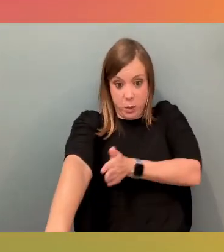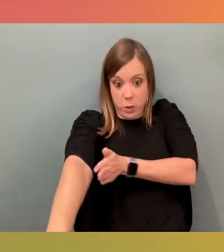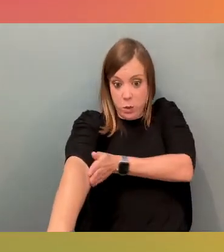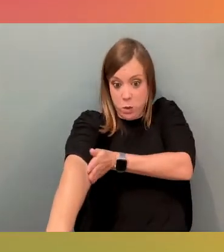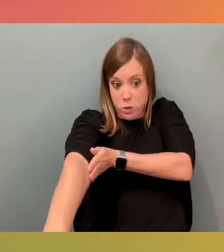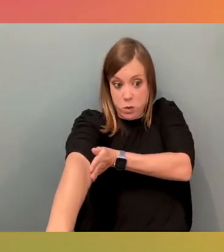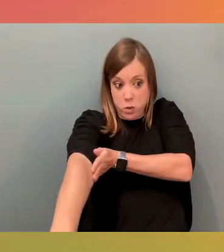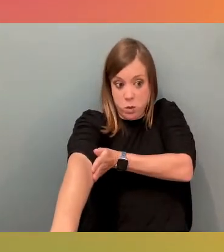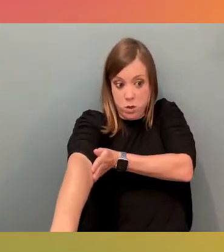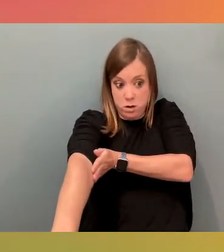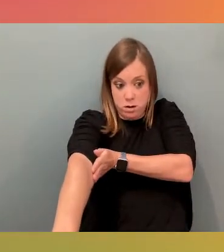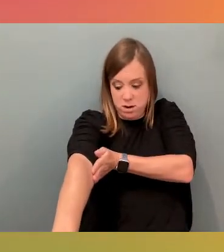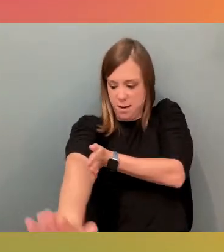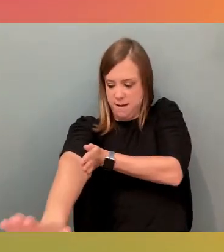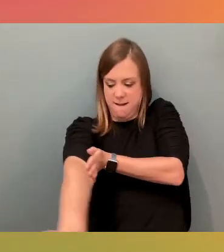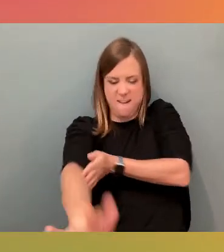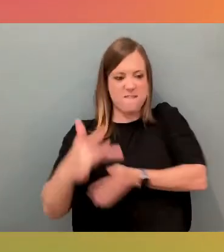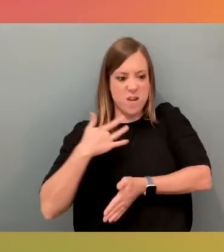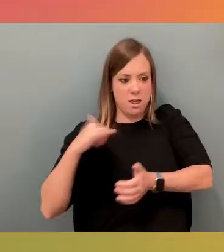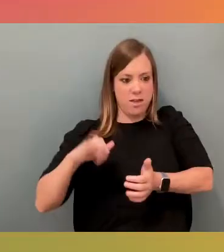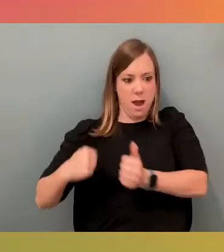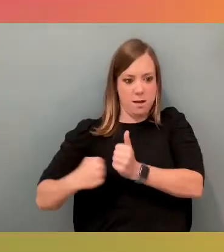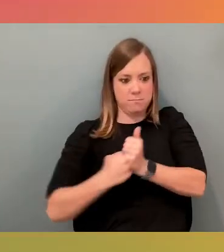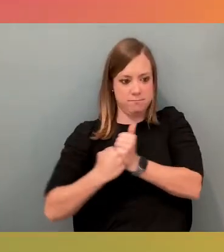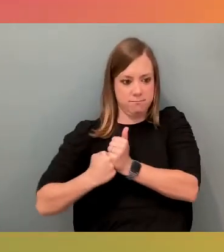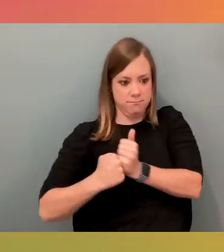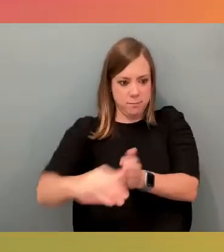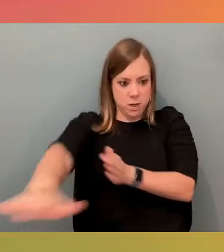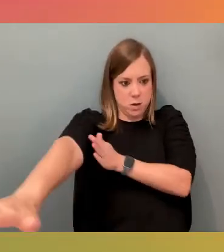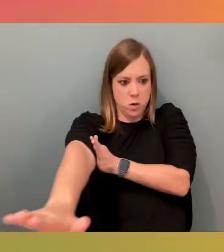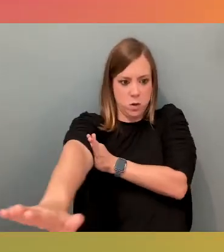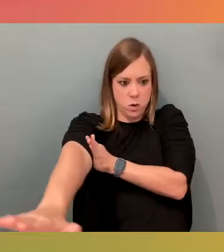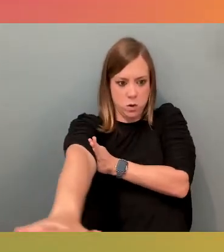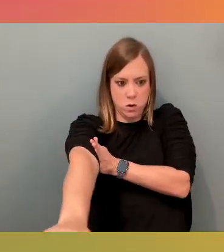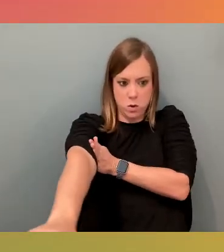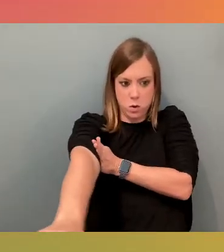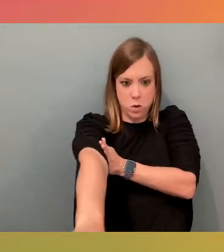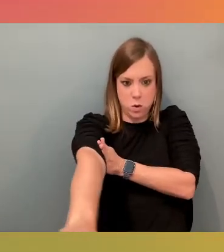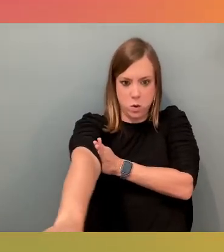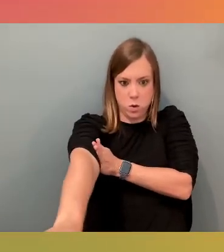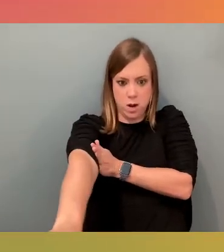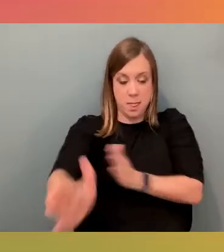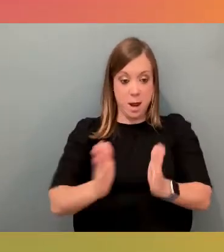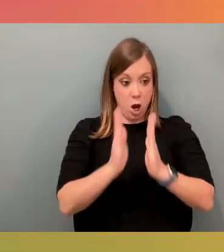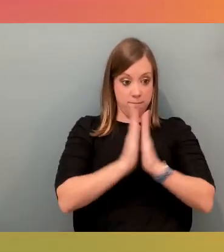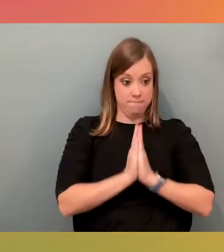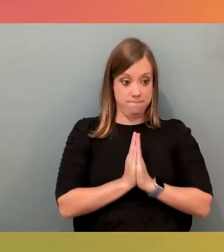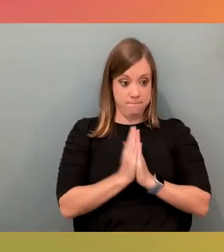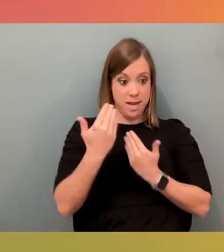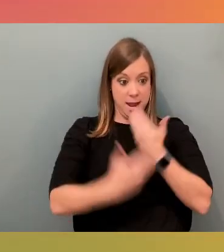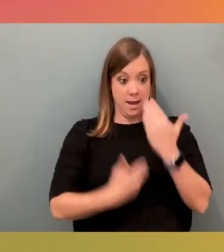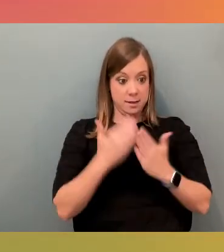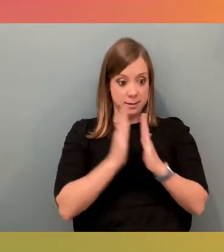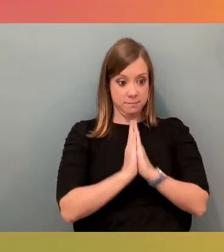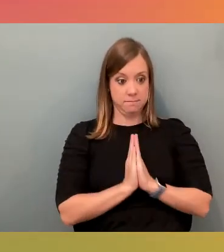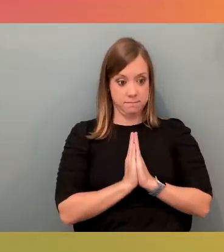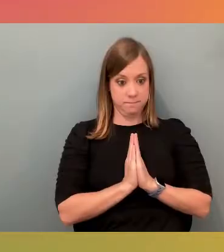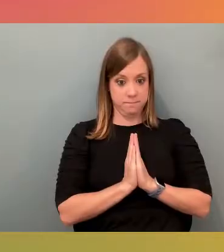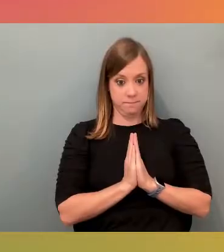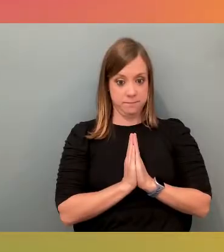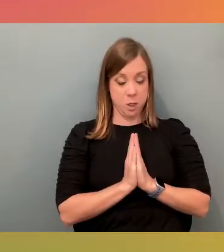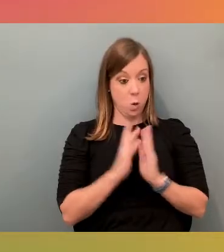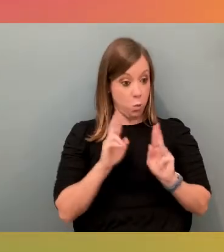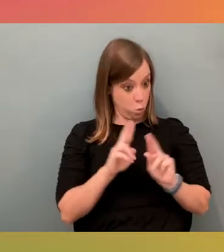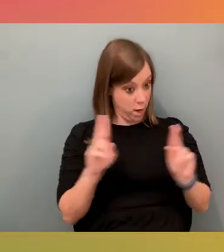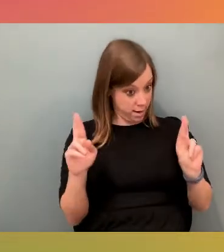Find that compression between left foot, right leg, and then bring your hands to heart center. When you're